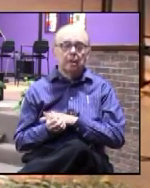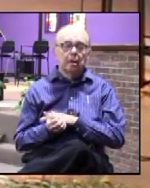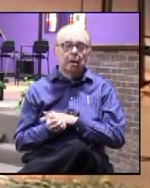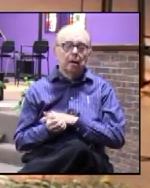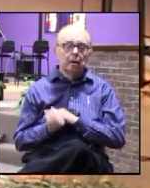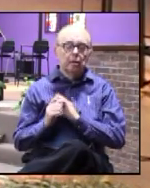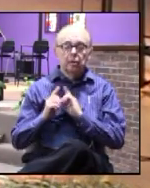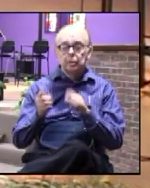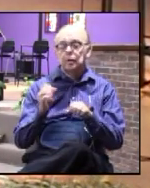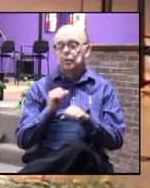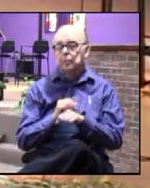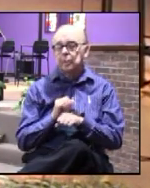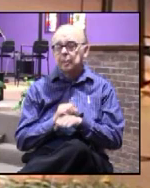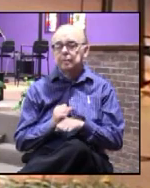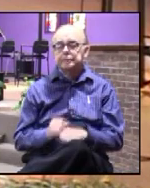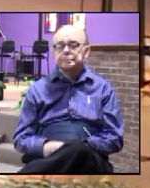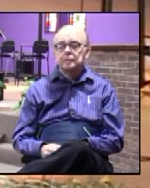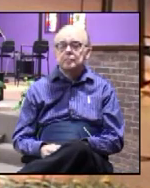to go to work